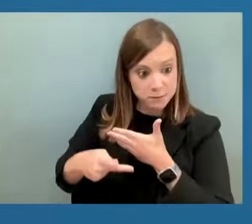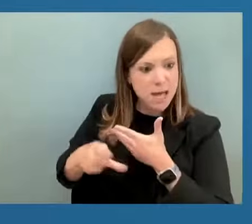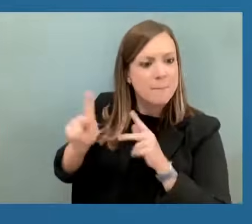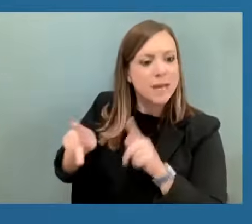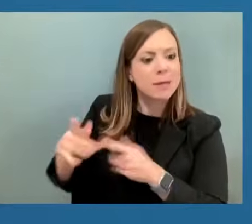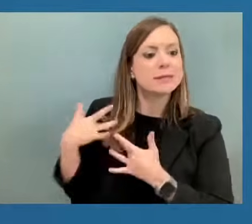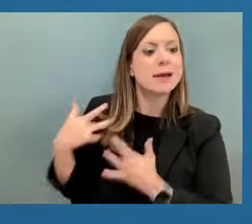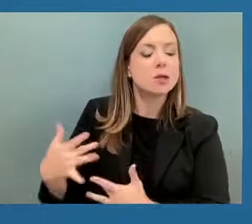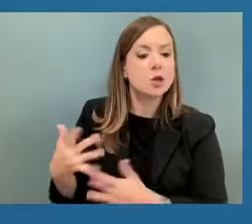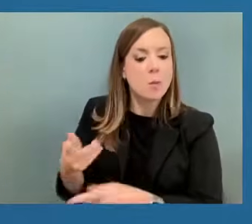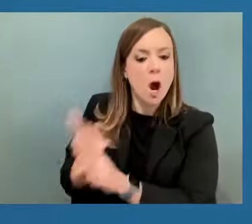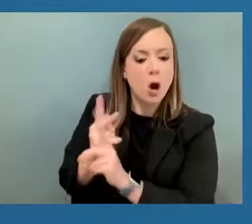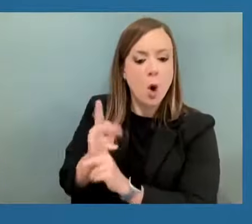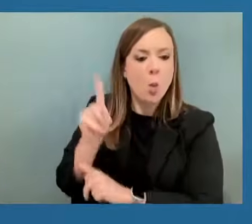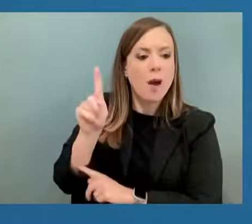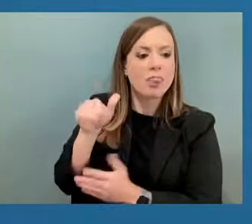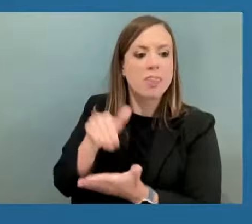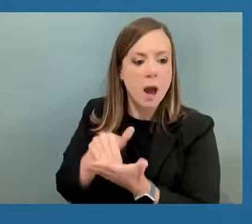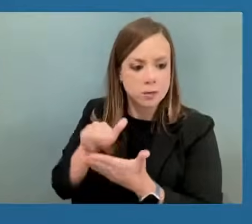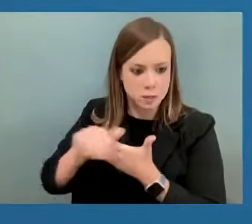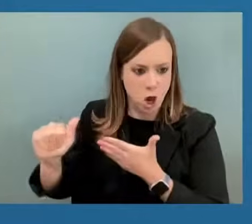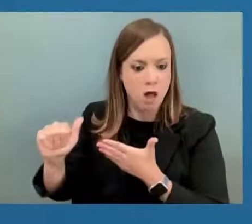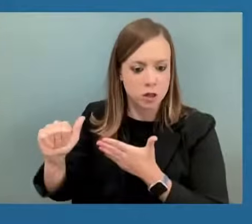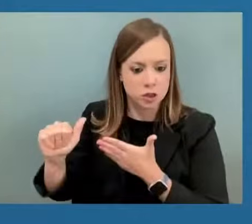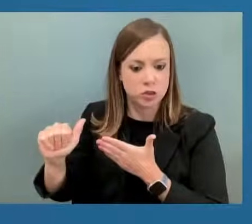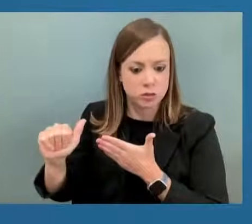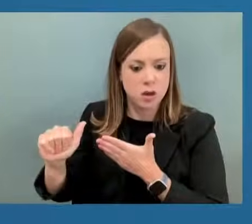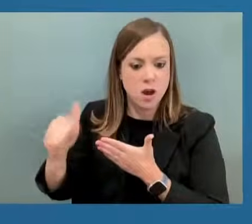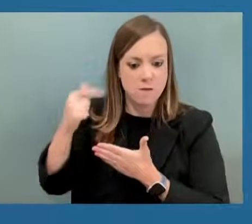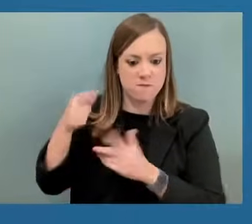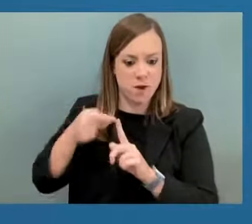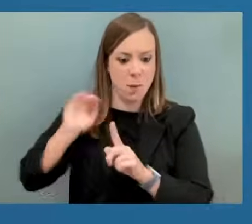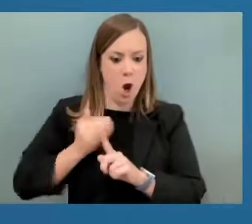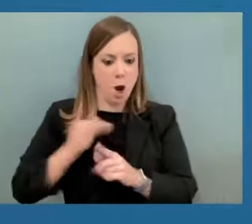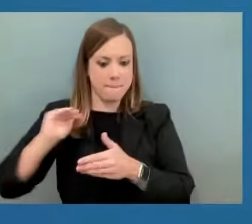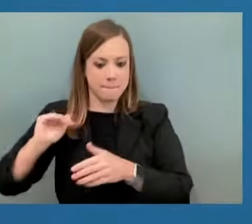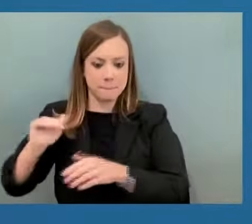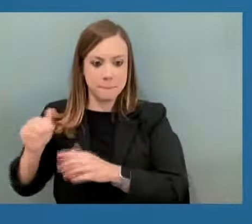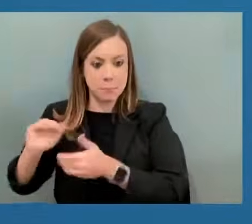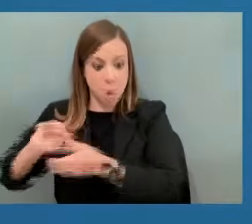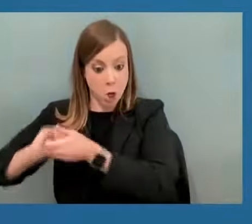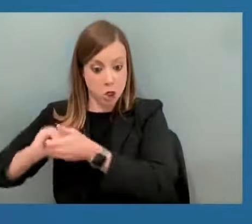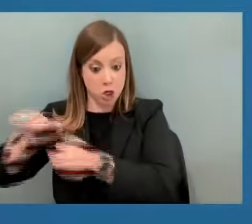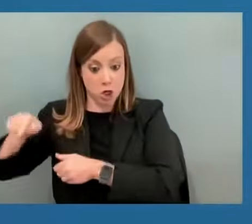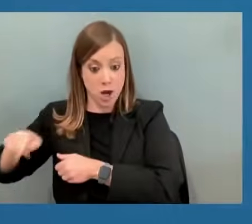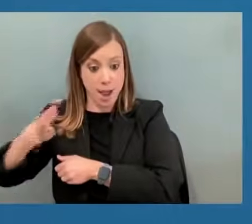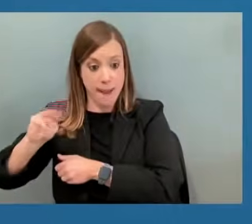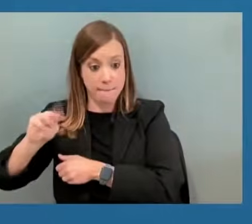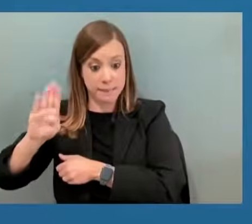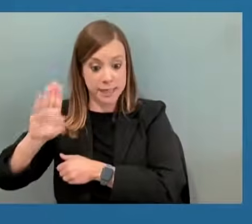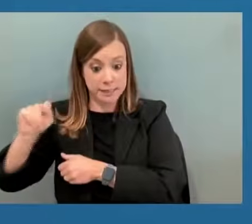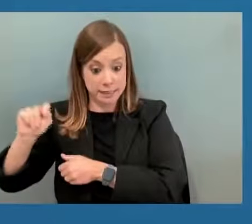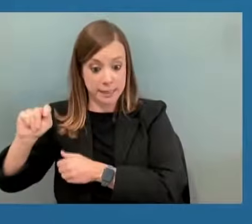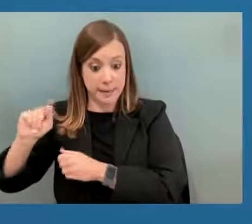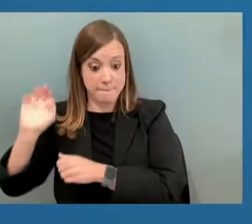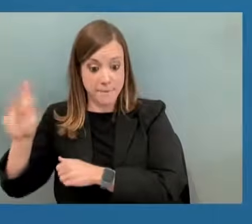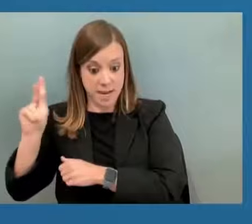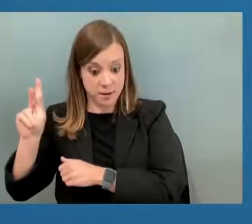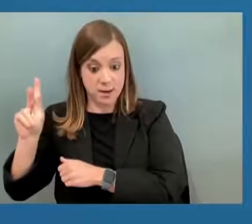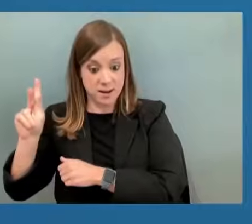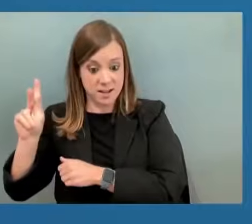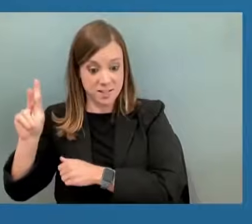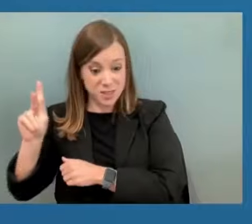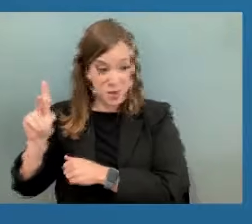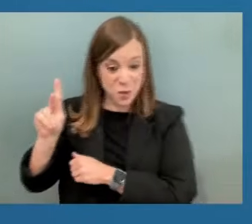those needs. And again, we've done over 1,000 of those loans. So that tells you how many car repairs are